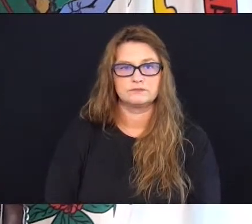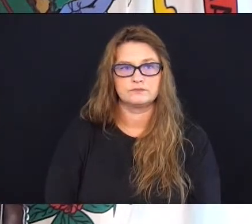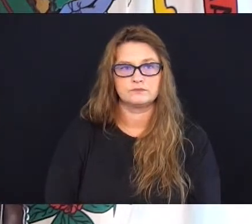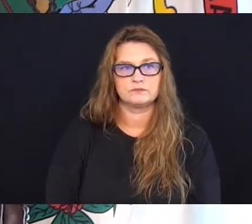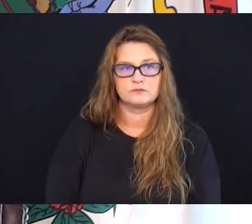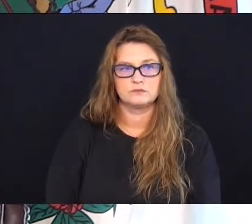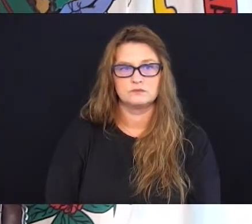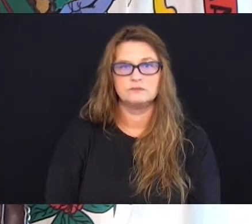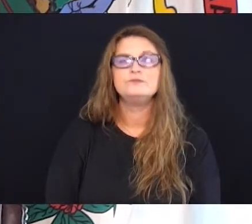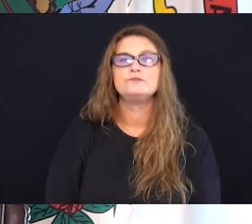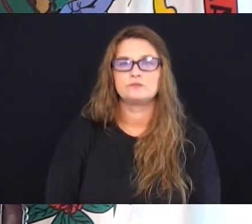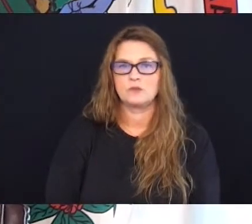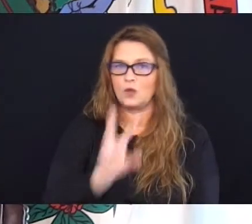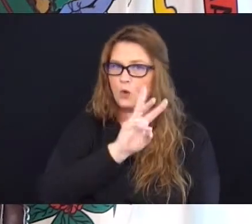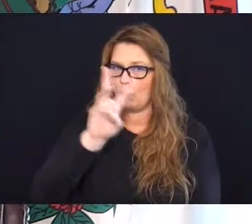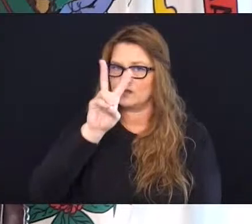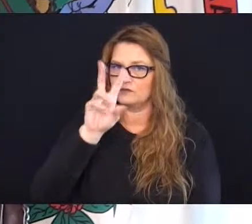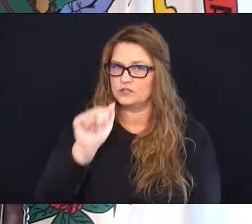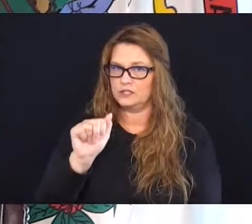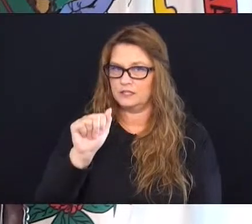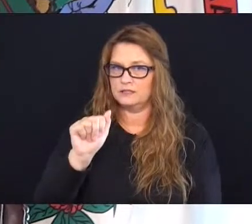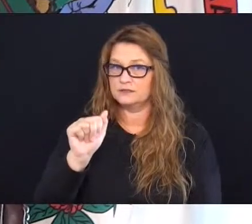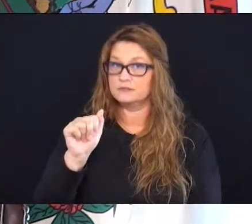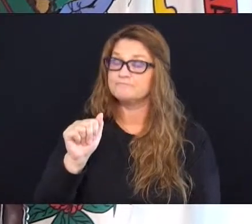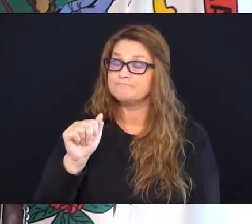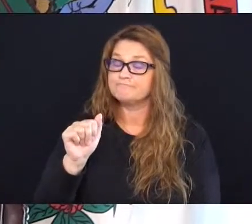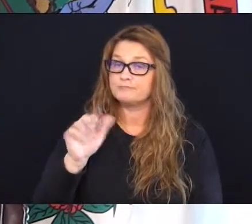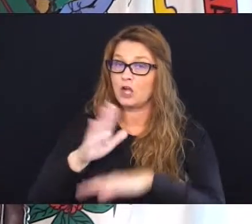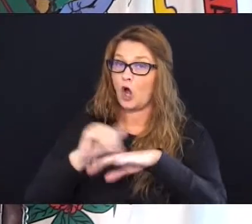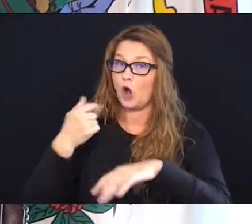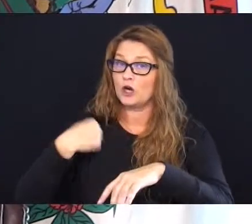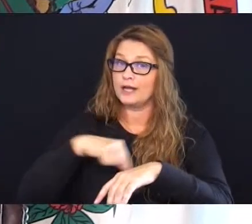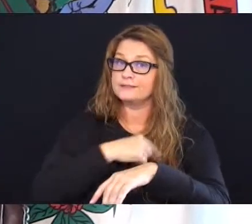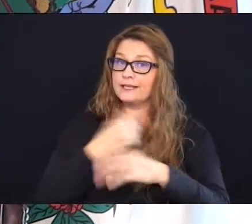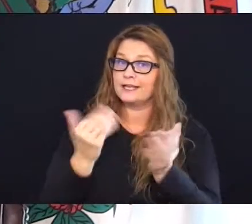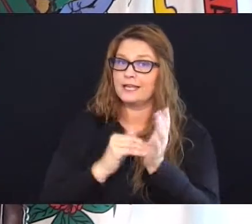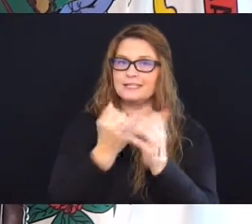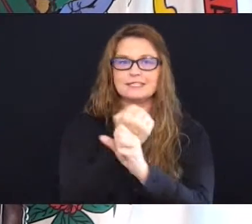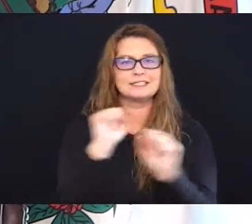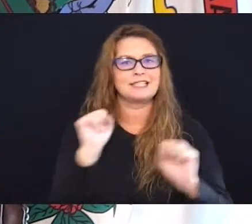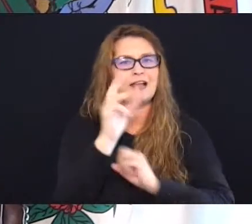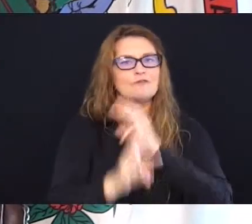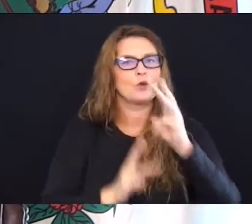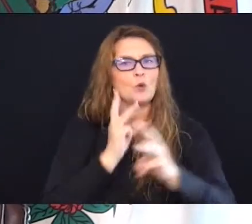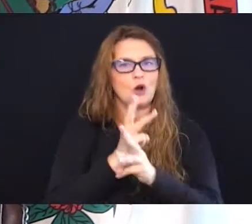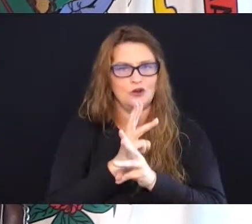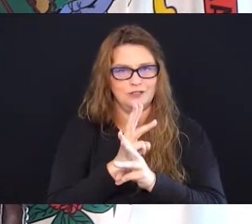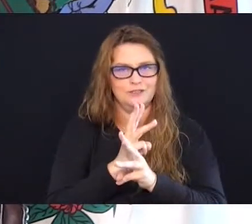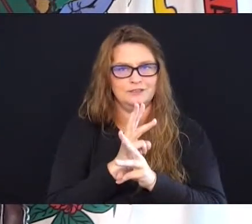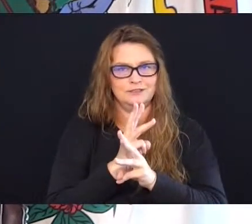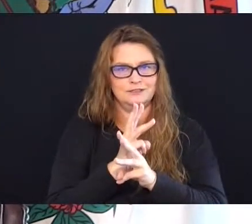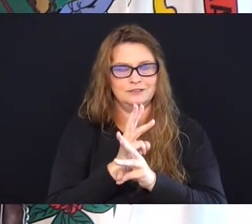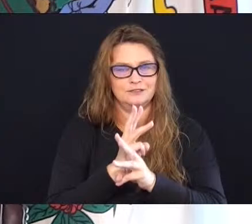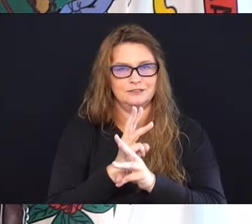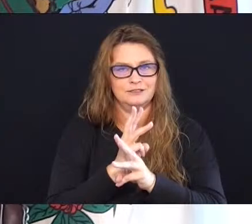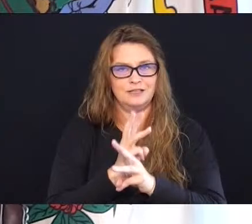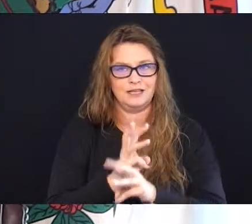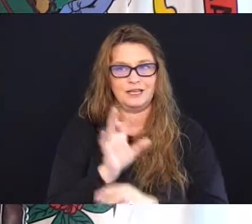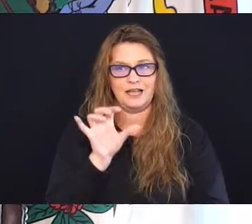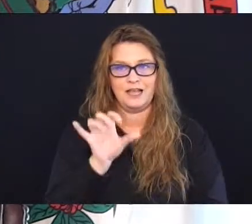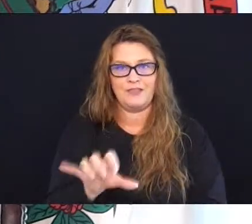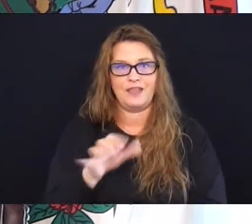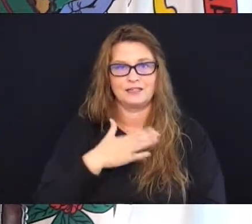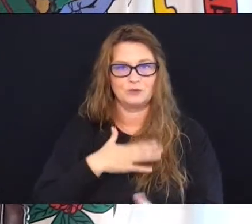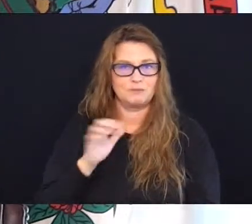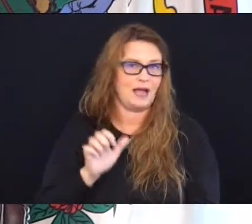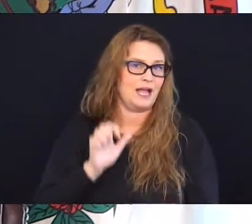West Virginians are called upon again, aren't we? Save the world, West Virginia. Save the world. That's what my address